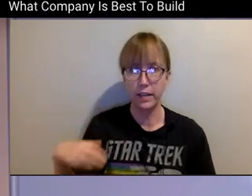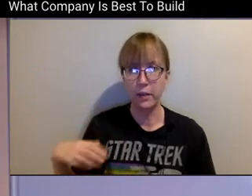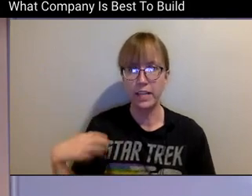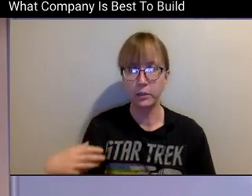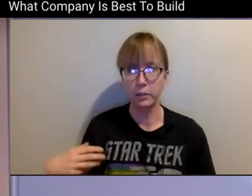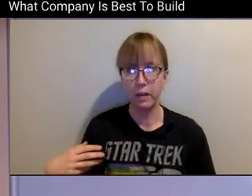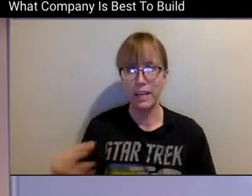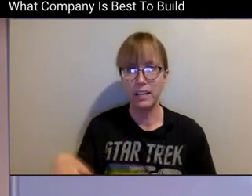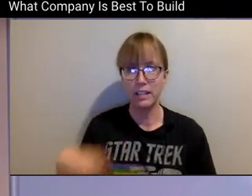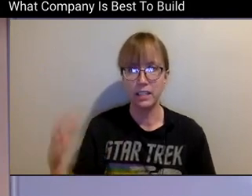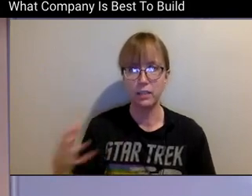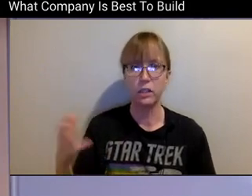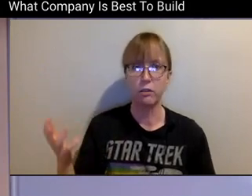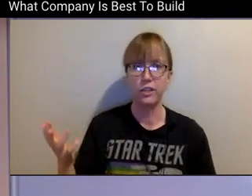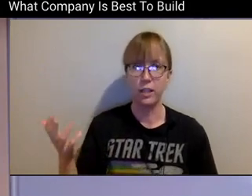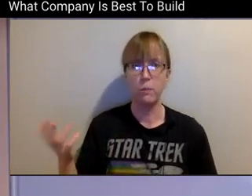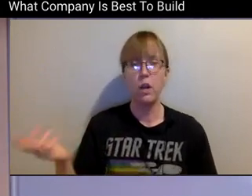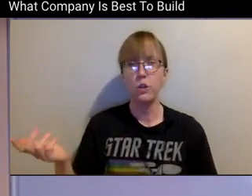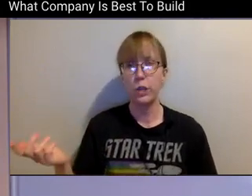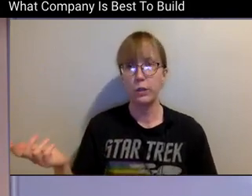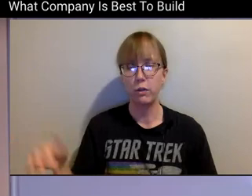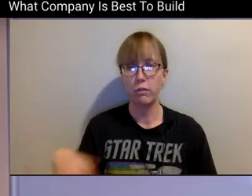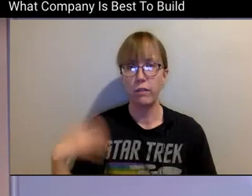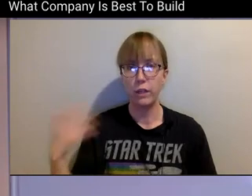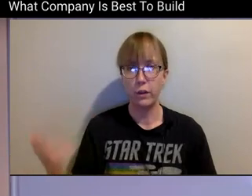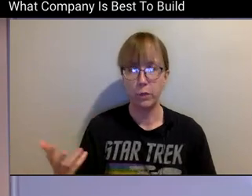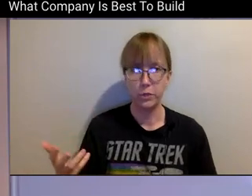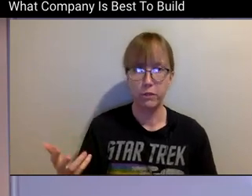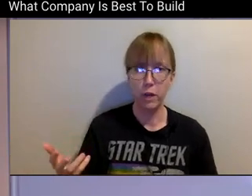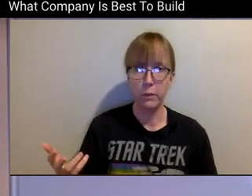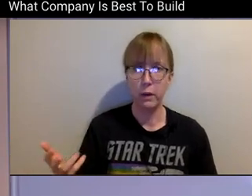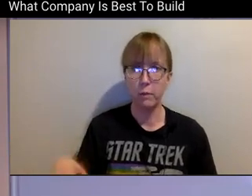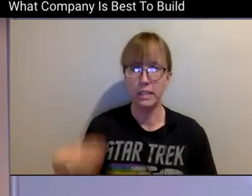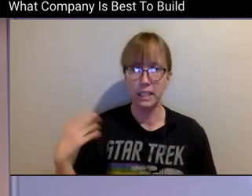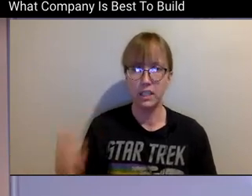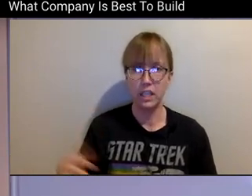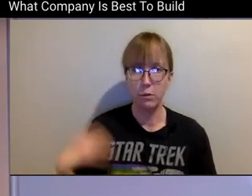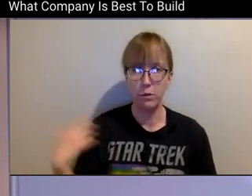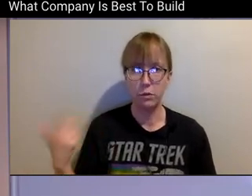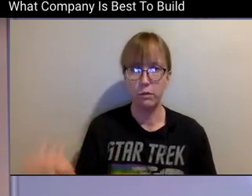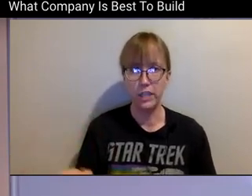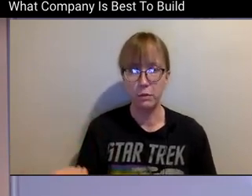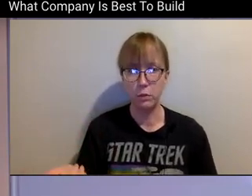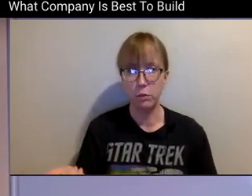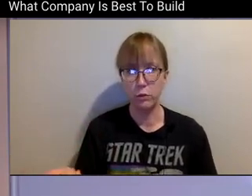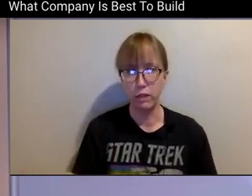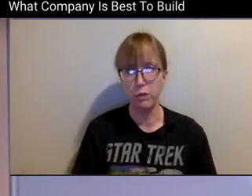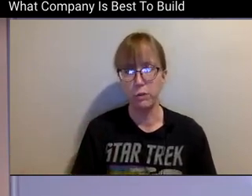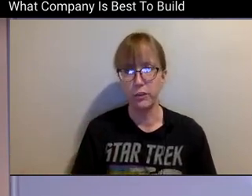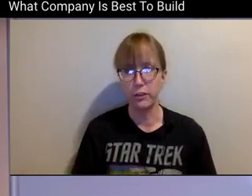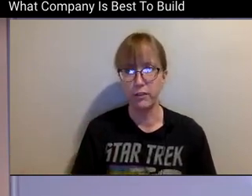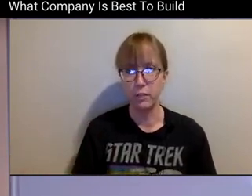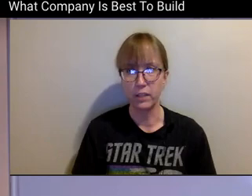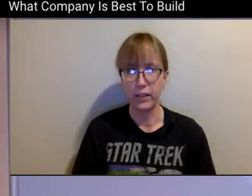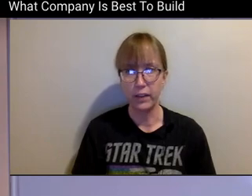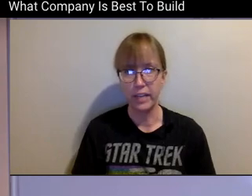your downline is losing money and still encouraging them to fill their personal volume requirements and continue to reach out to strangers or